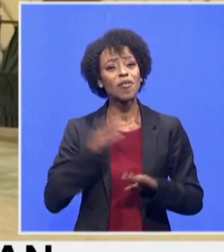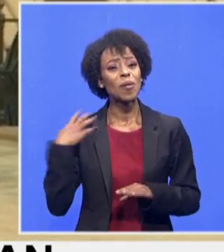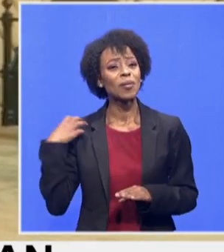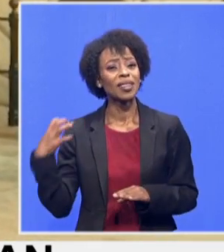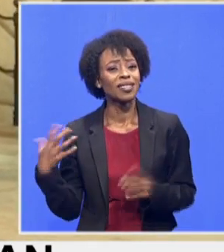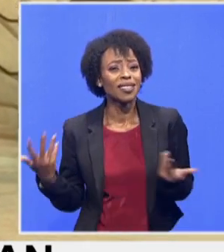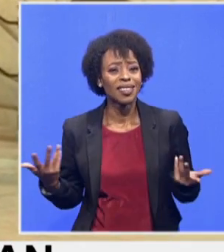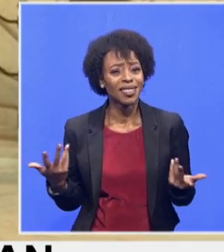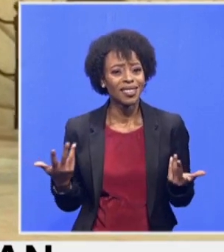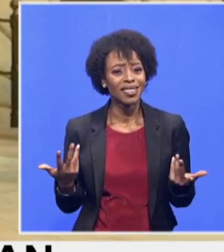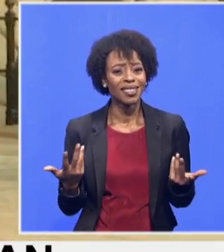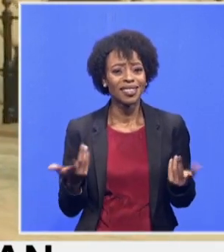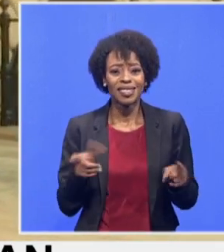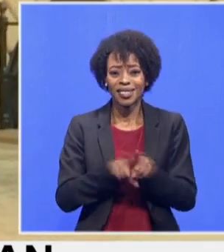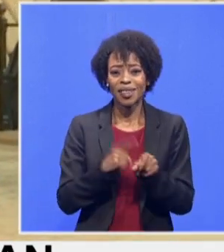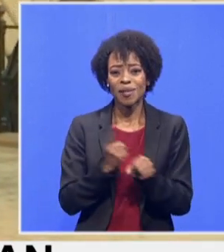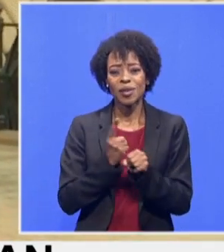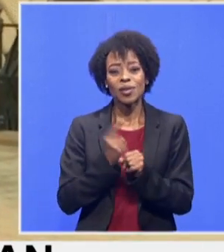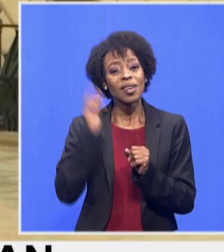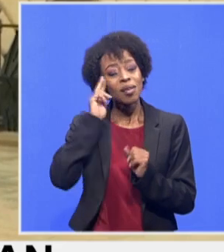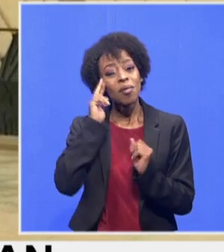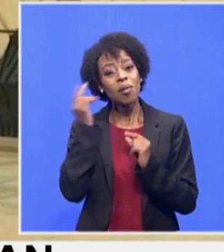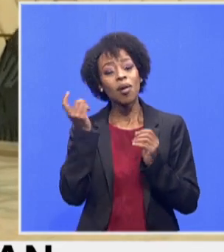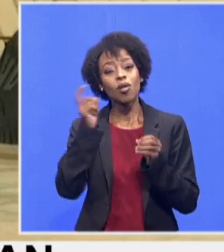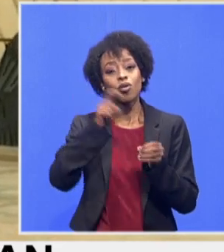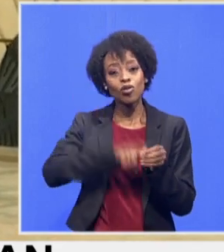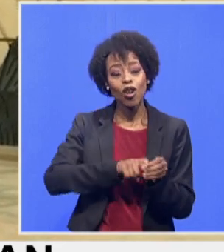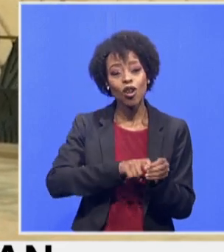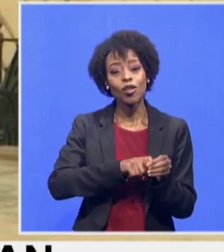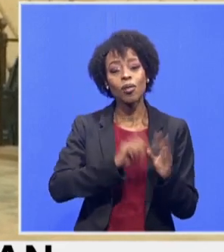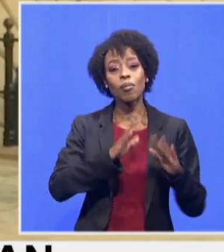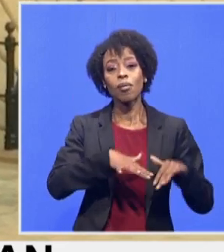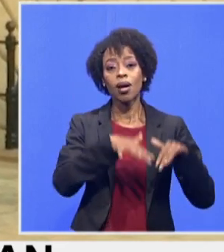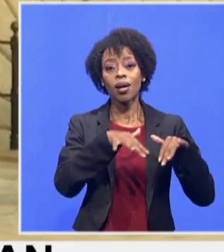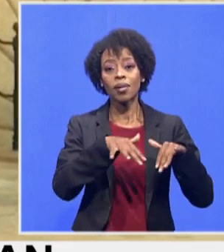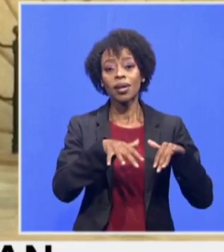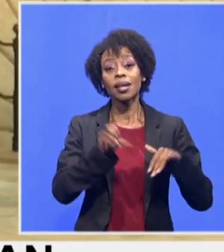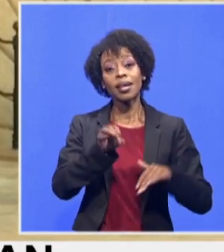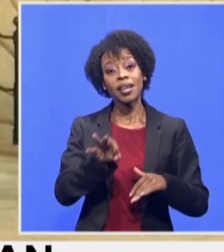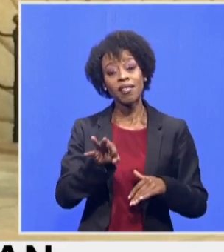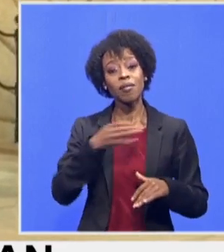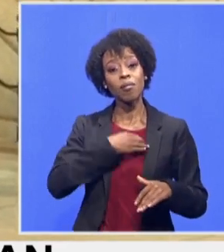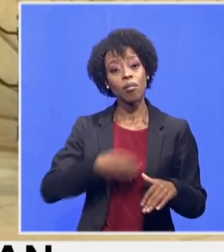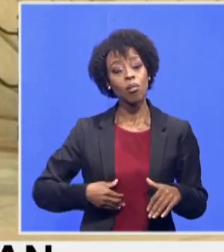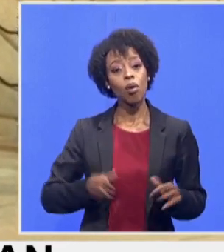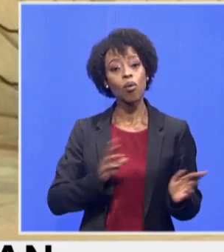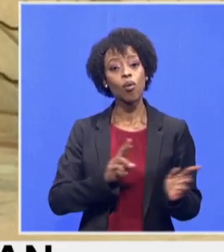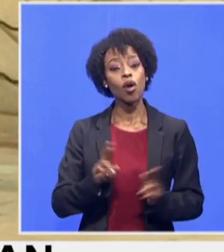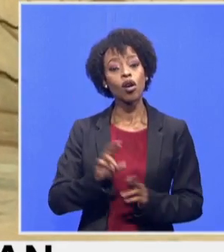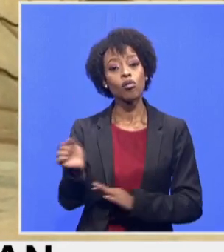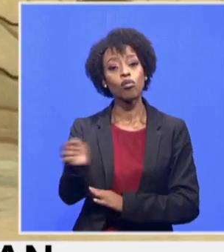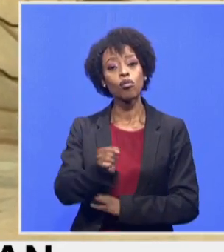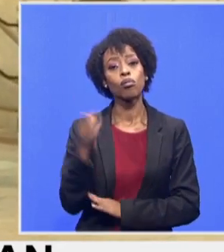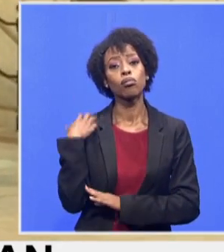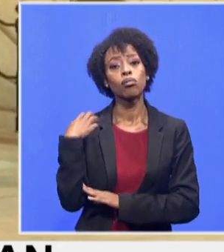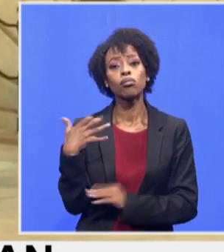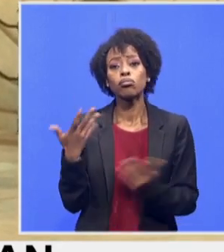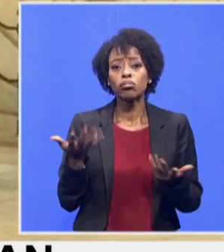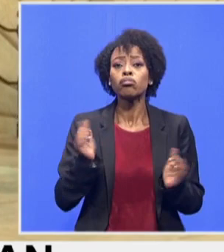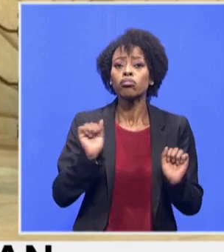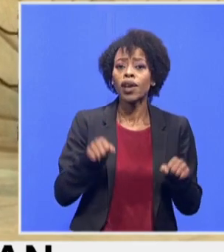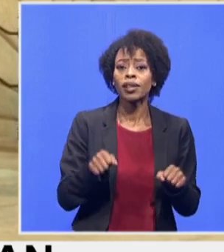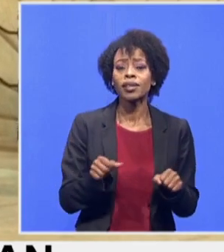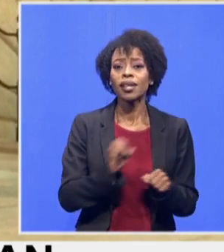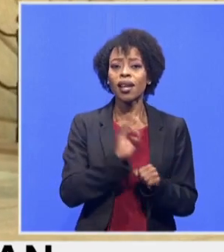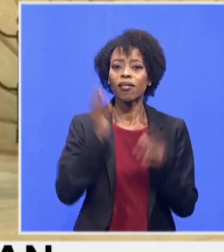minister. Remember that you get into Parliament, and if the president is prepared to appoint you as a minister, so be it.